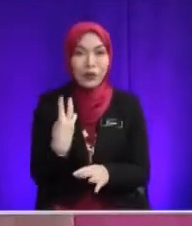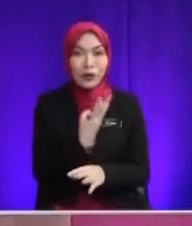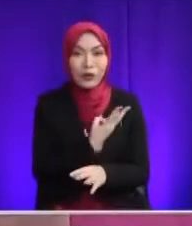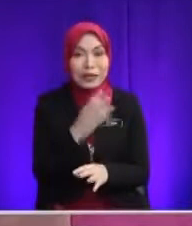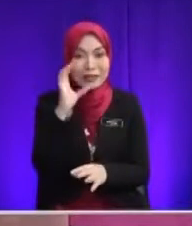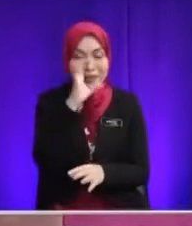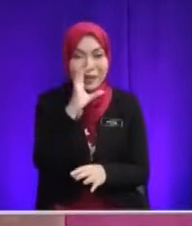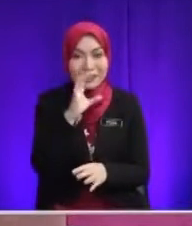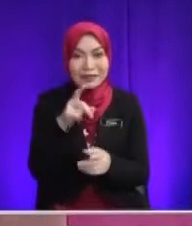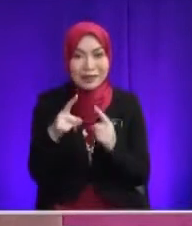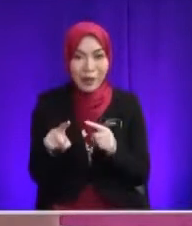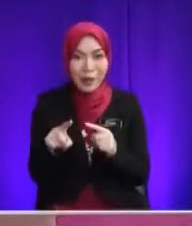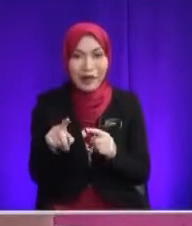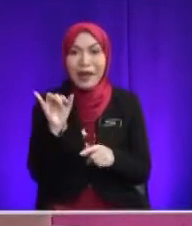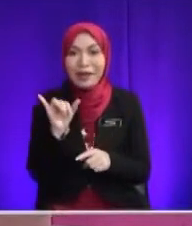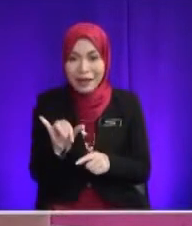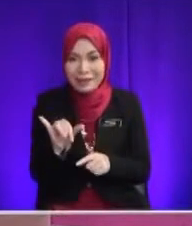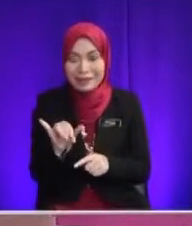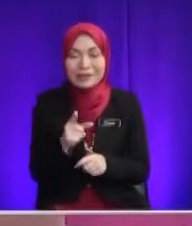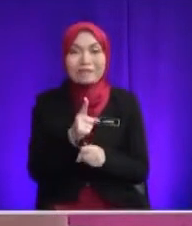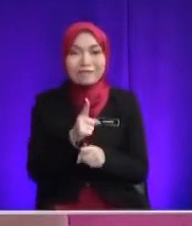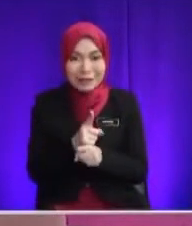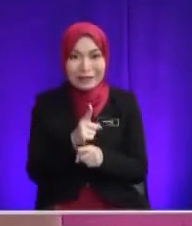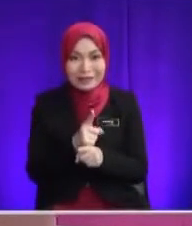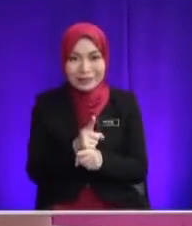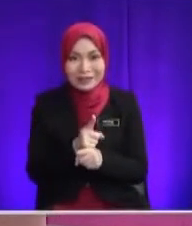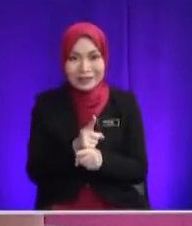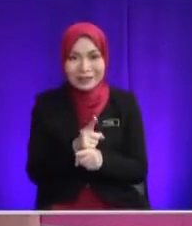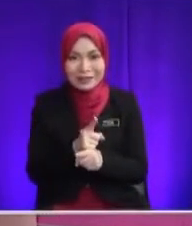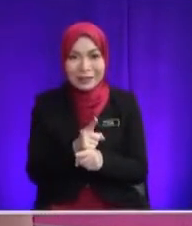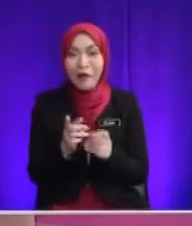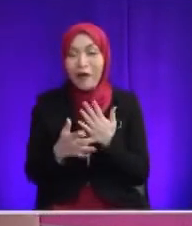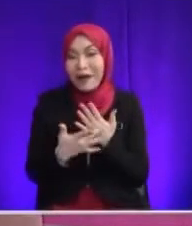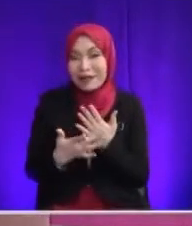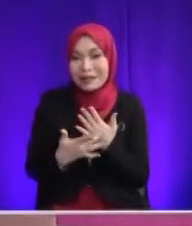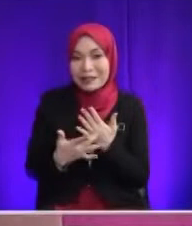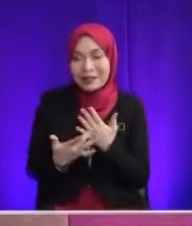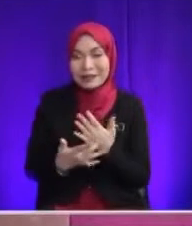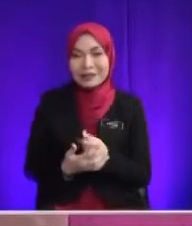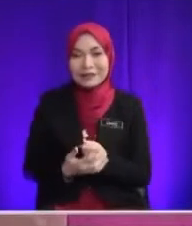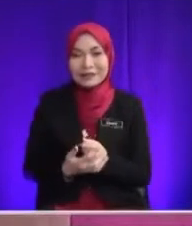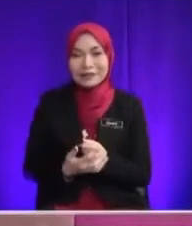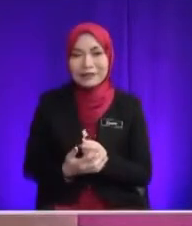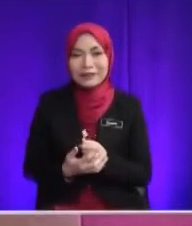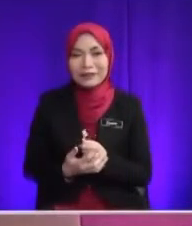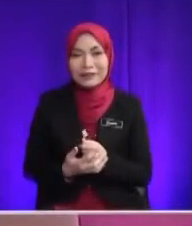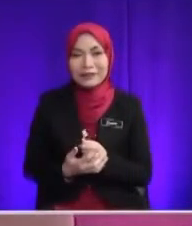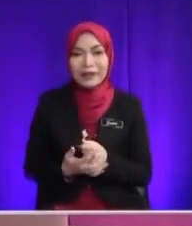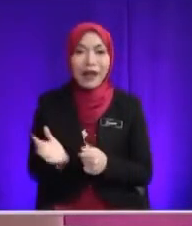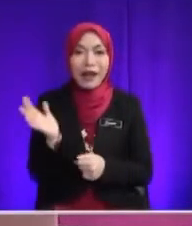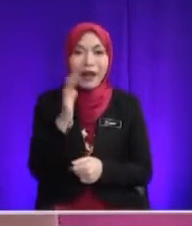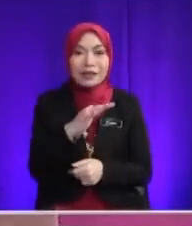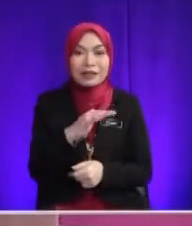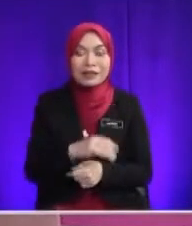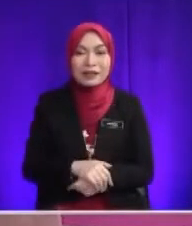Yes. Correct answer. I think that's quite easy. Yep. Okay, now why don't we let our students to try to answer the